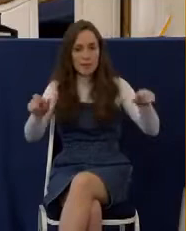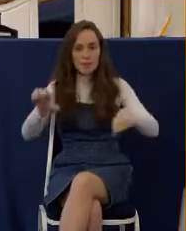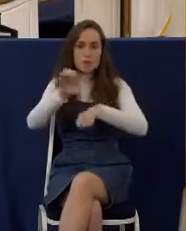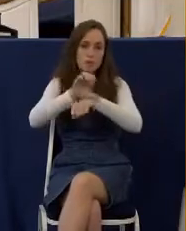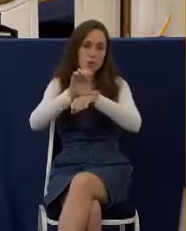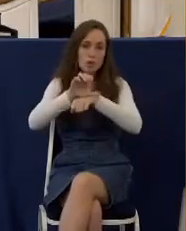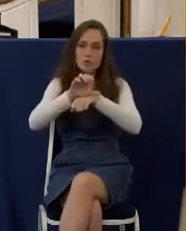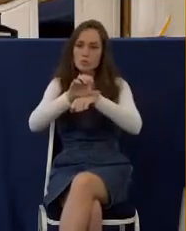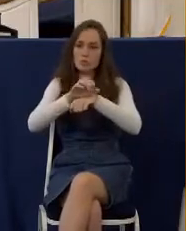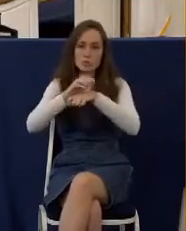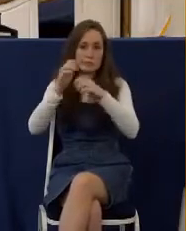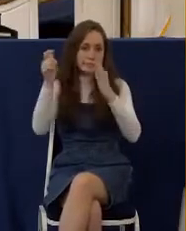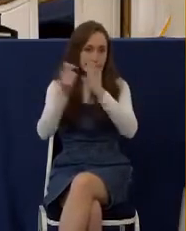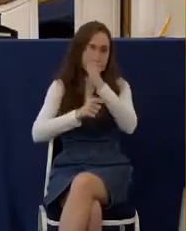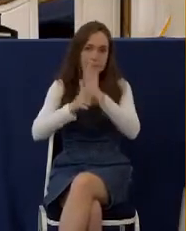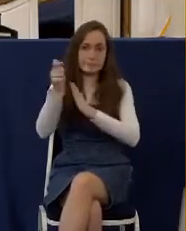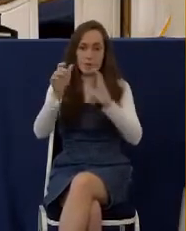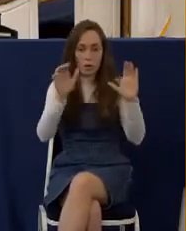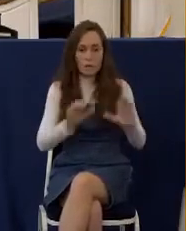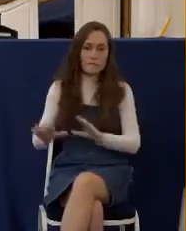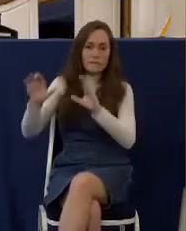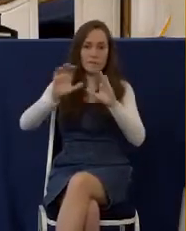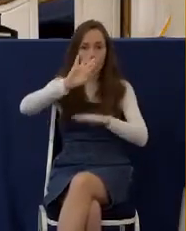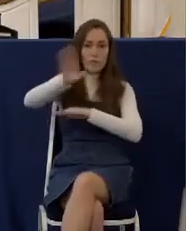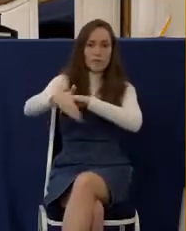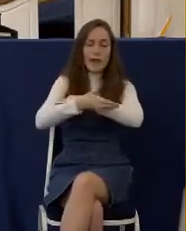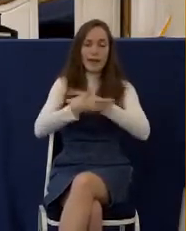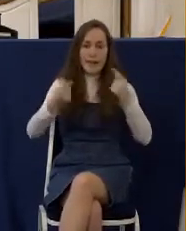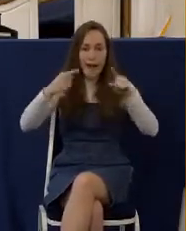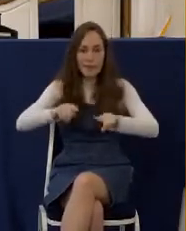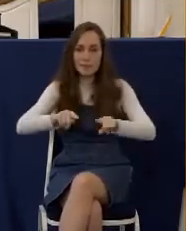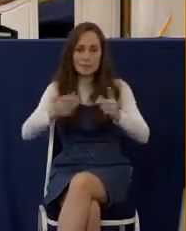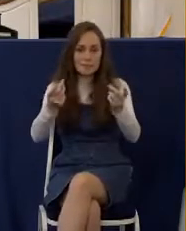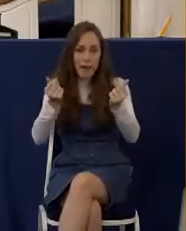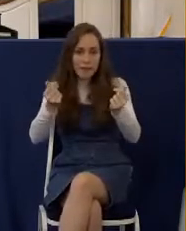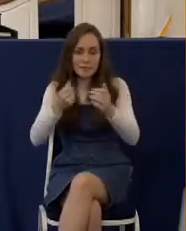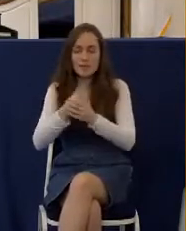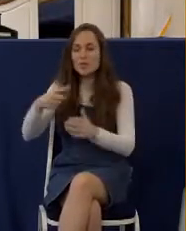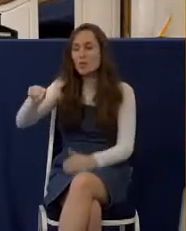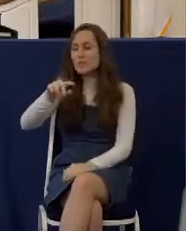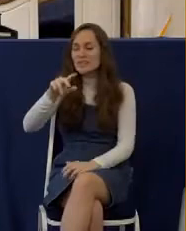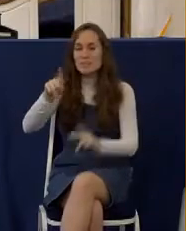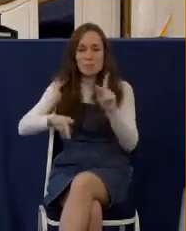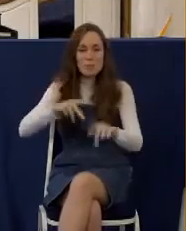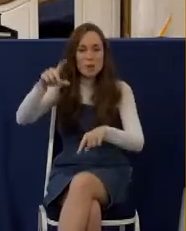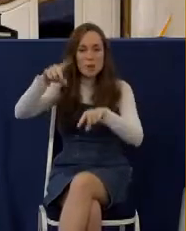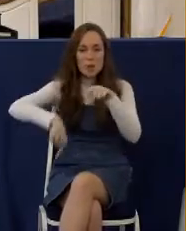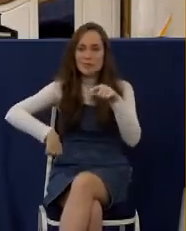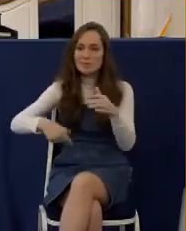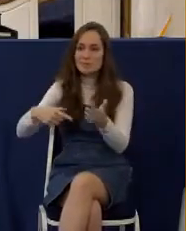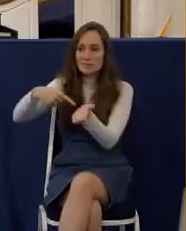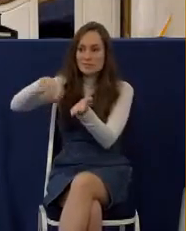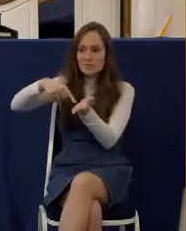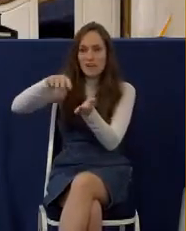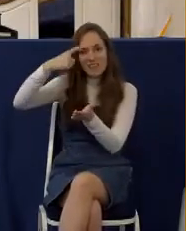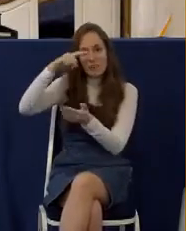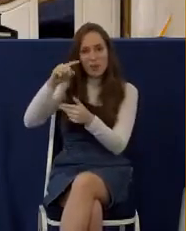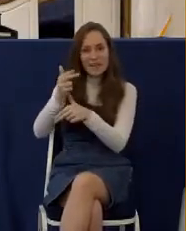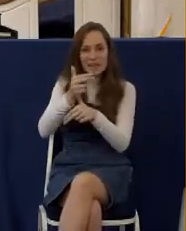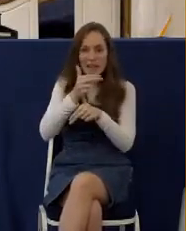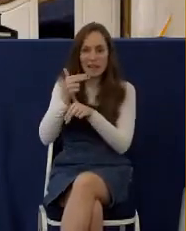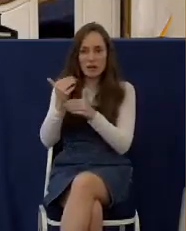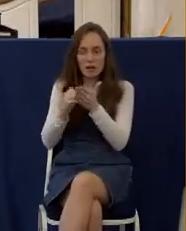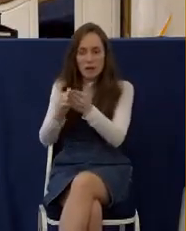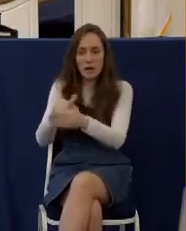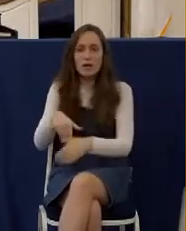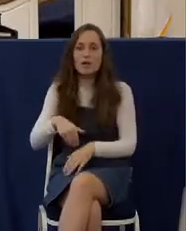overnight. And these people that were there, they couldn't afford to stay in inns for long. And so some of the believers in the church there began to